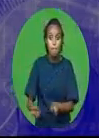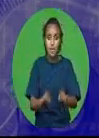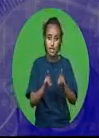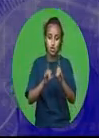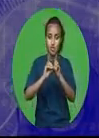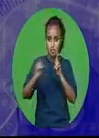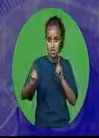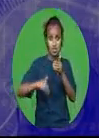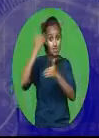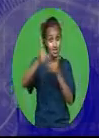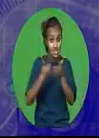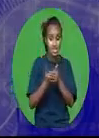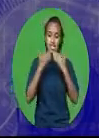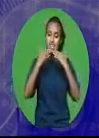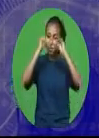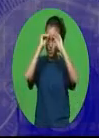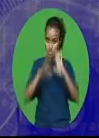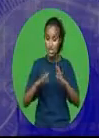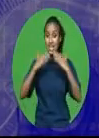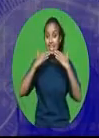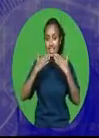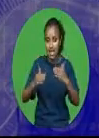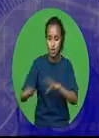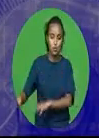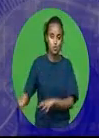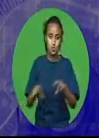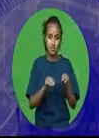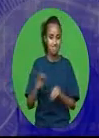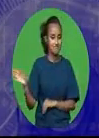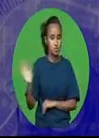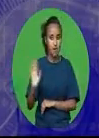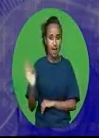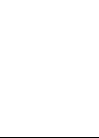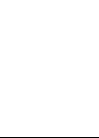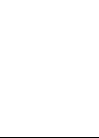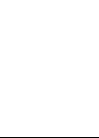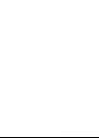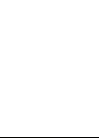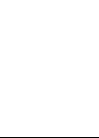Until then, thank you, teacher. Thank you, students. Goodbye.